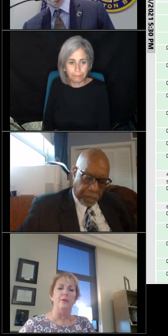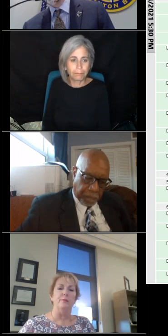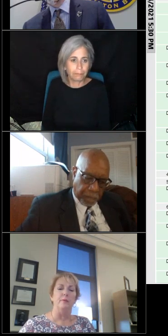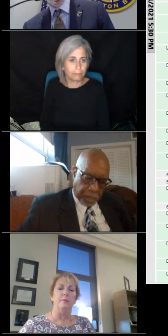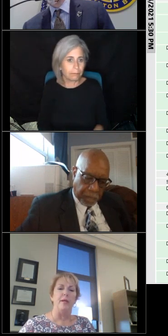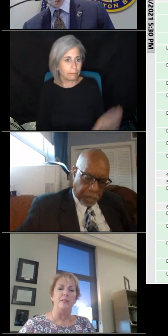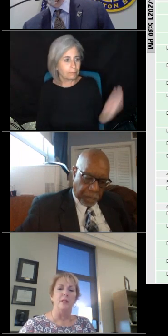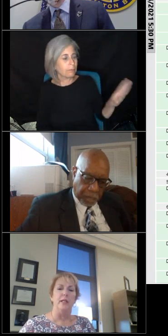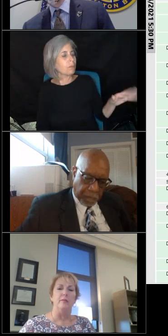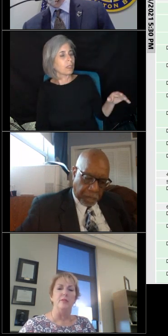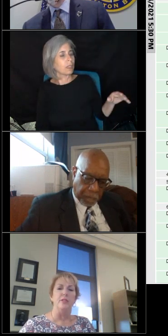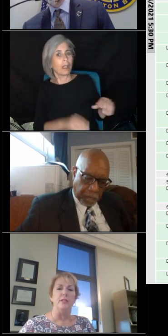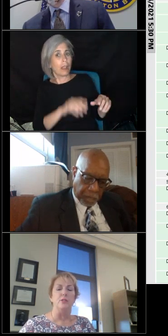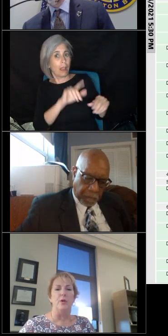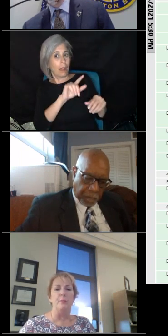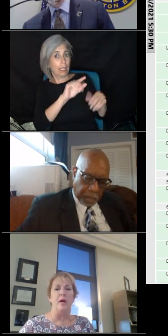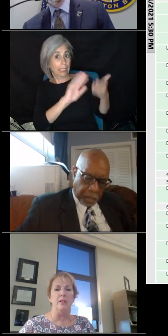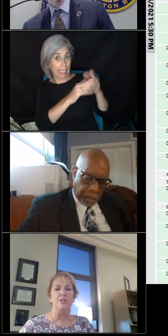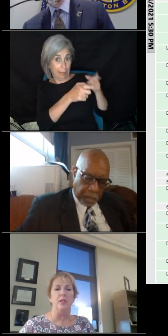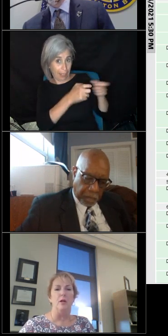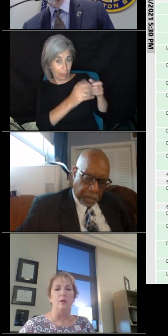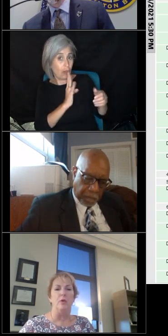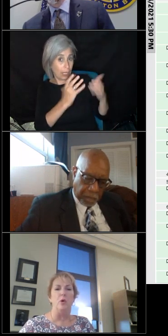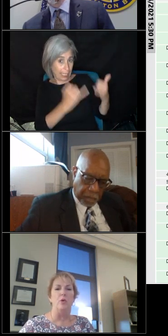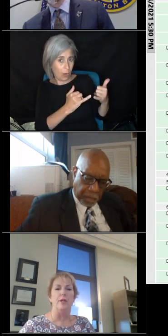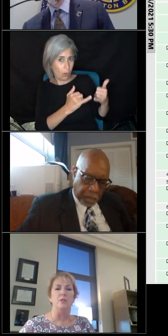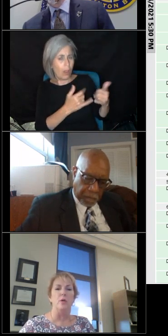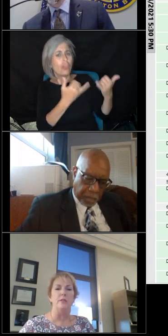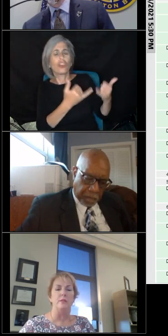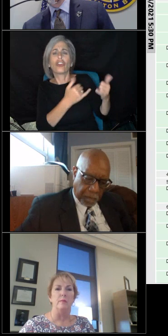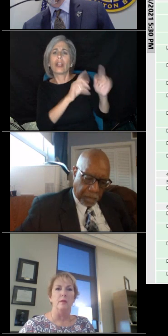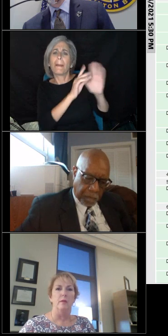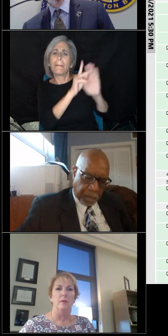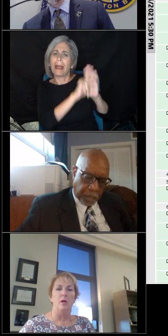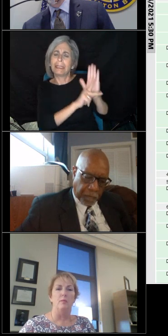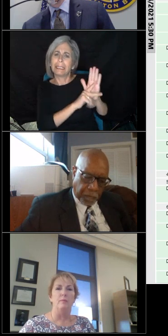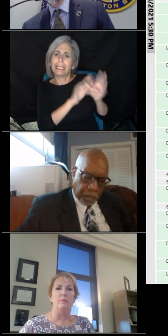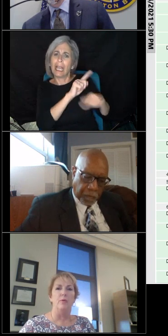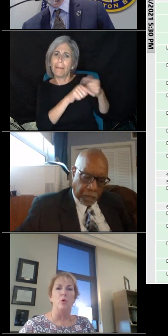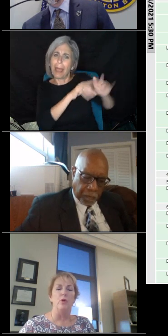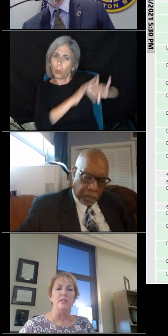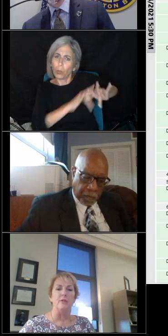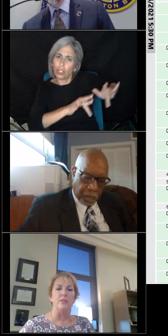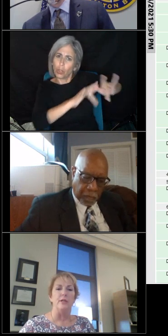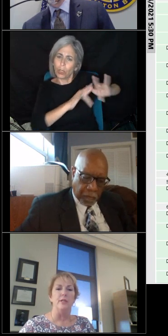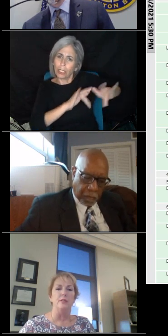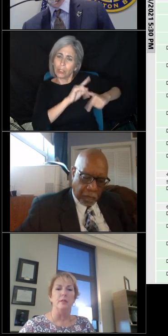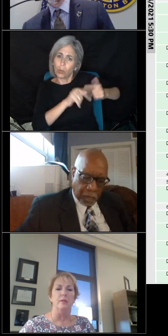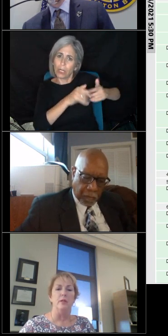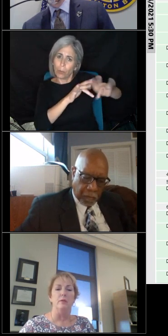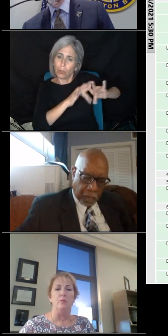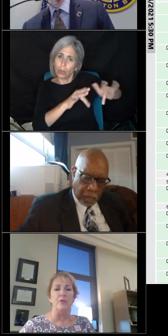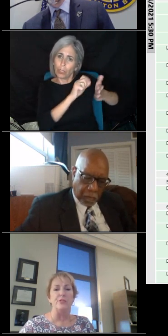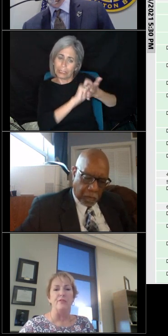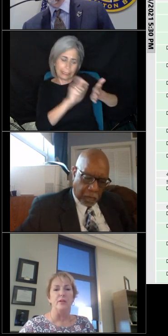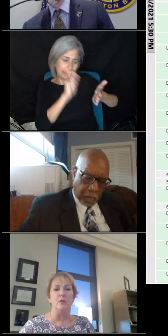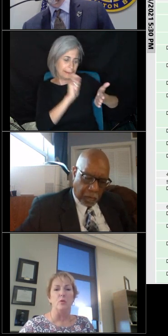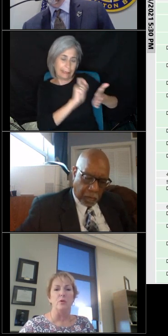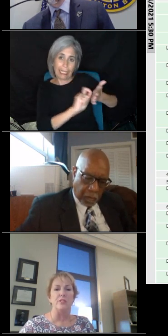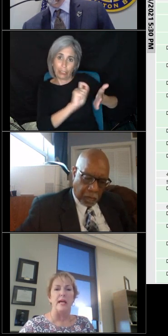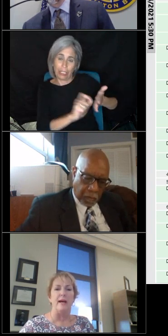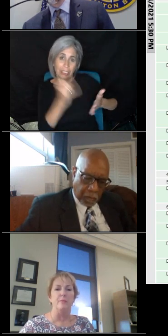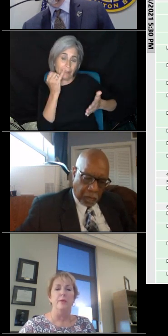pull together basically the city's current policy on recordings. Once our recording secretaries and whether